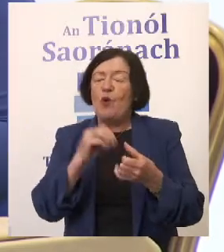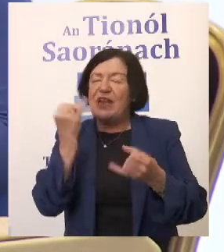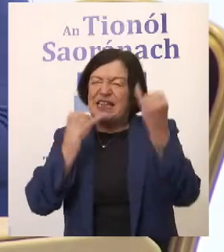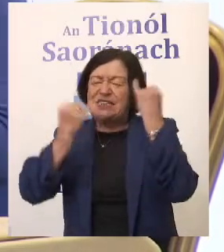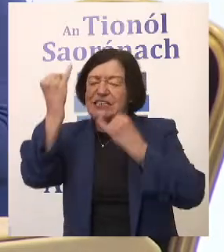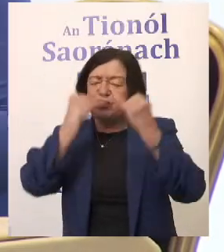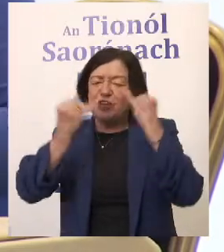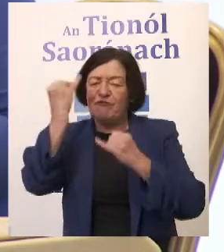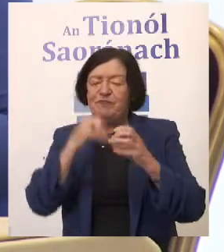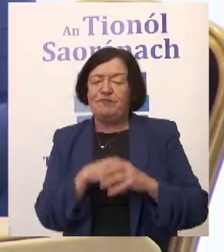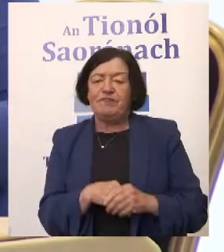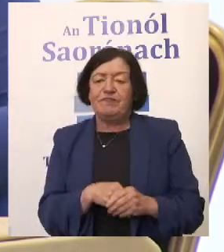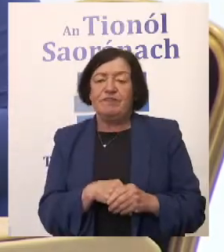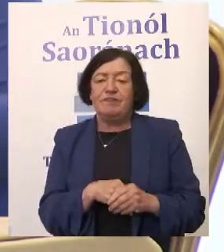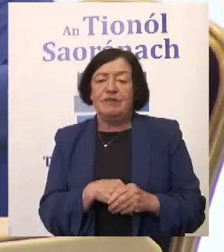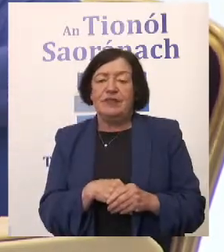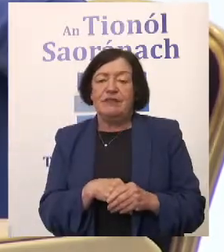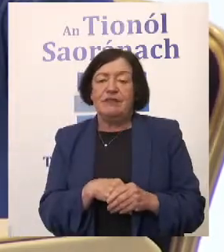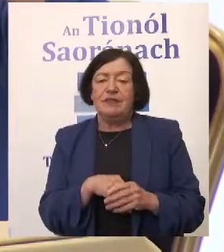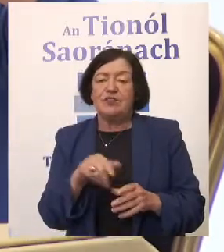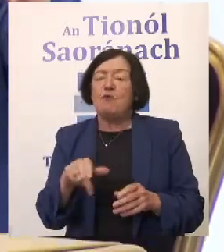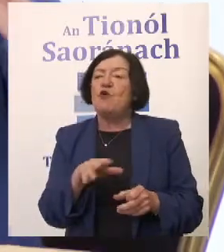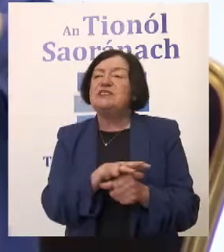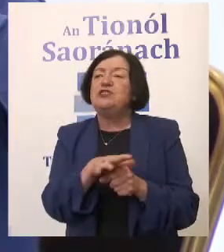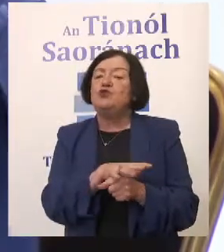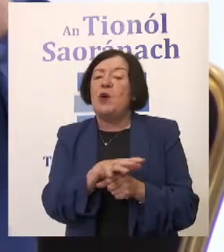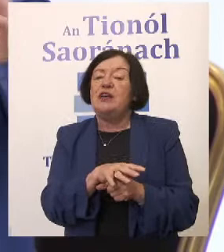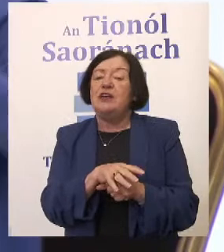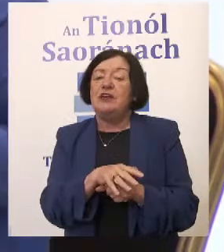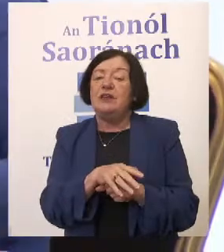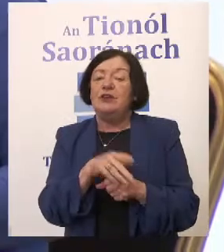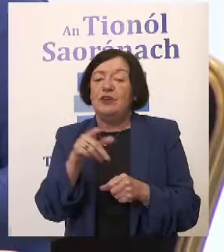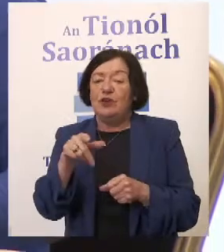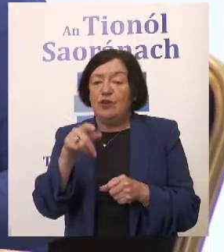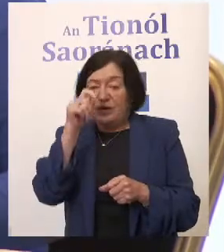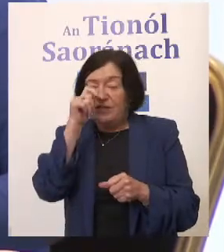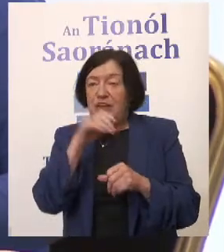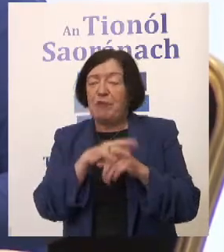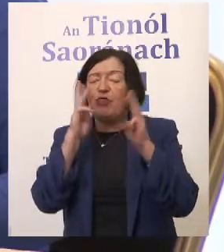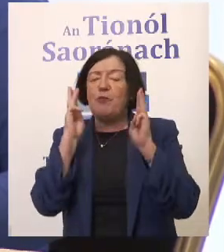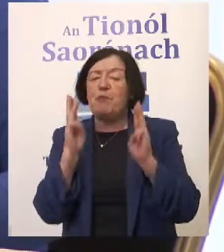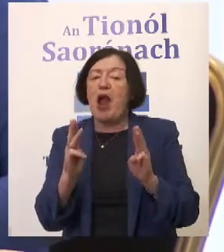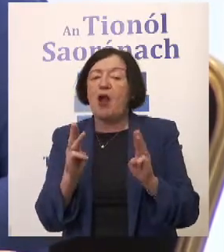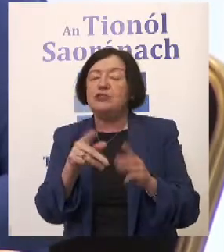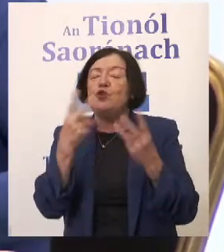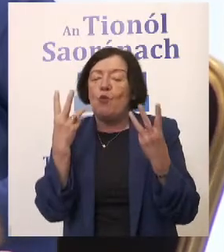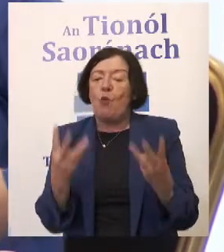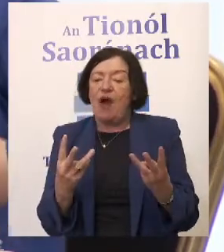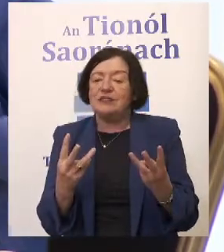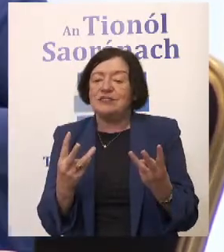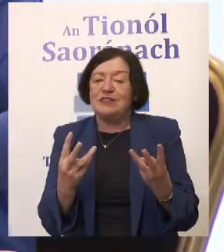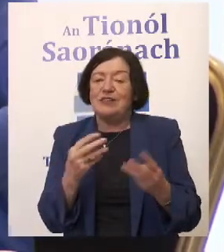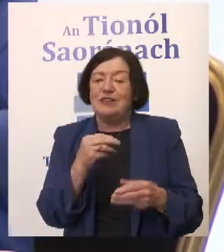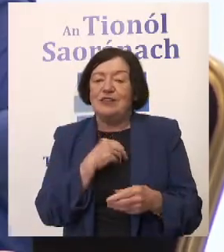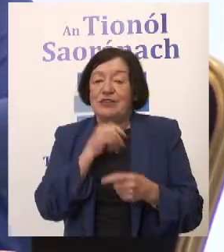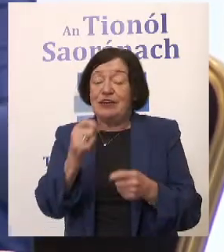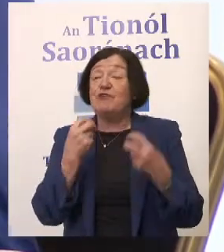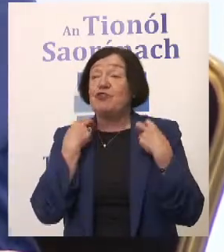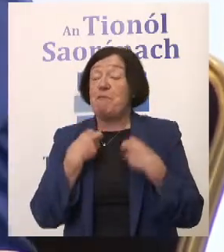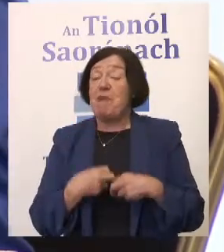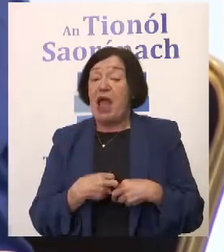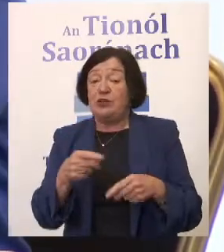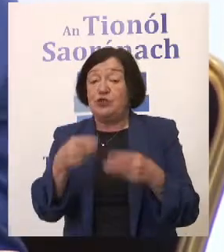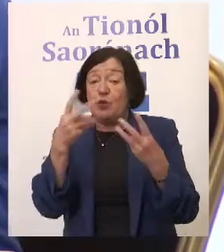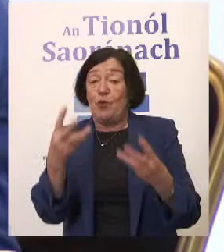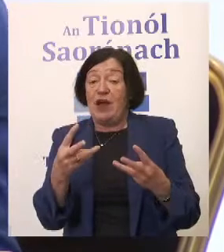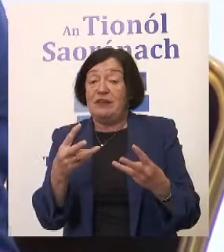So it's more a case of, when you think about the powers that you want to give to the mayor, do you want them to